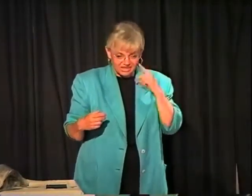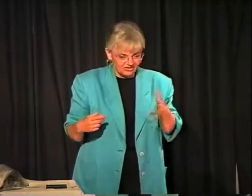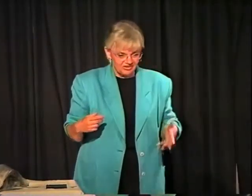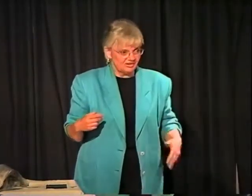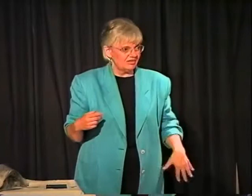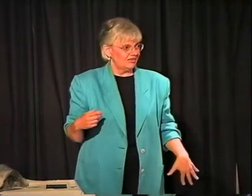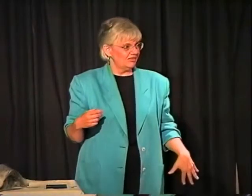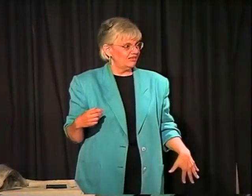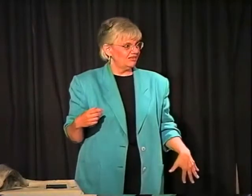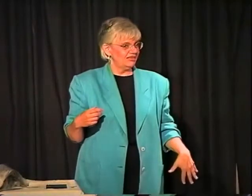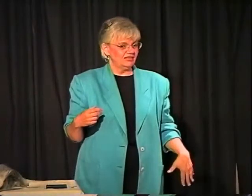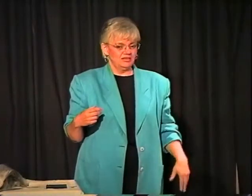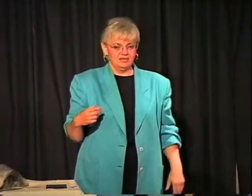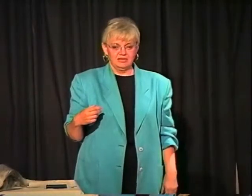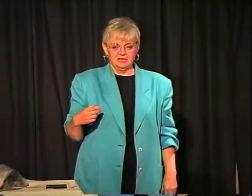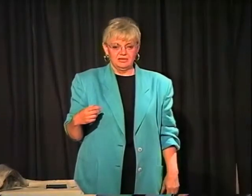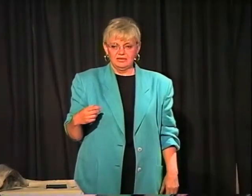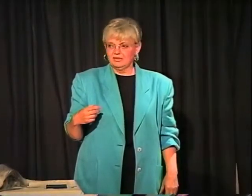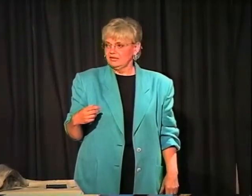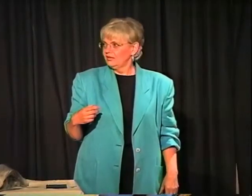You can't hear? No, I can't.